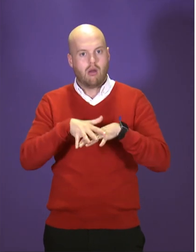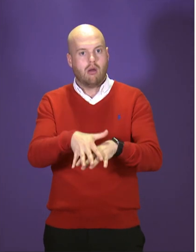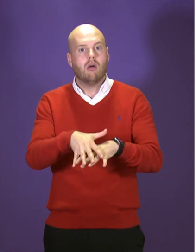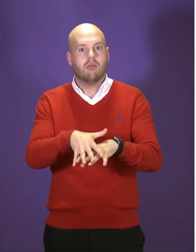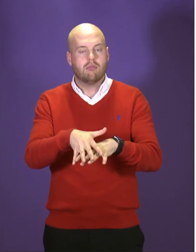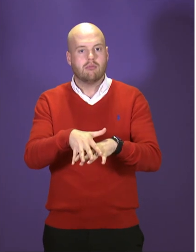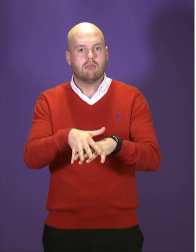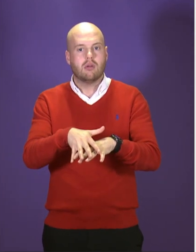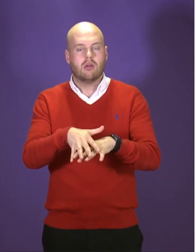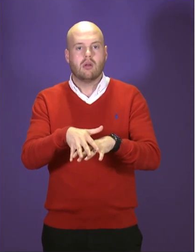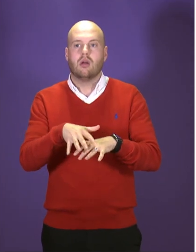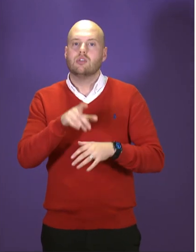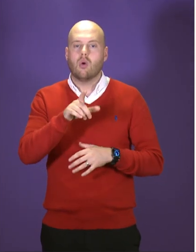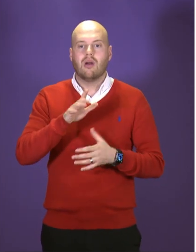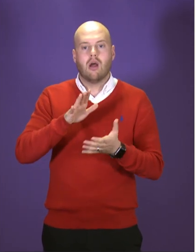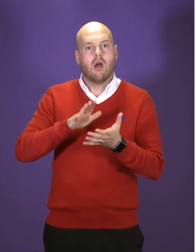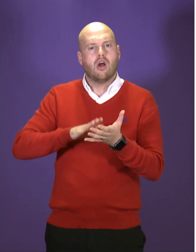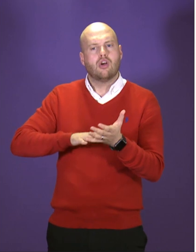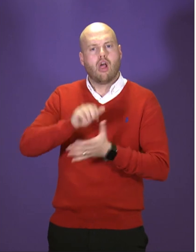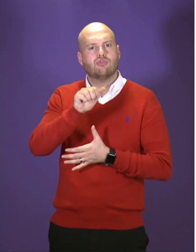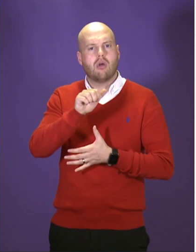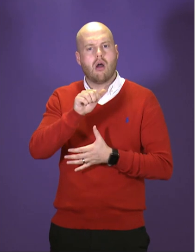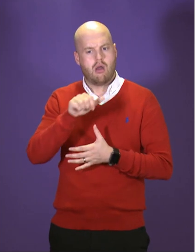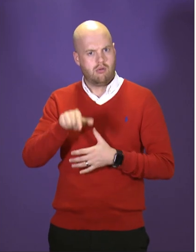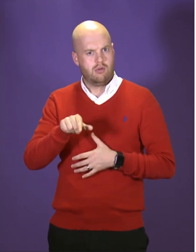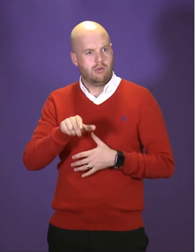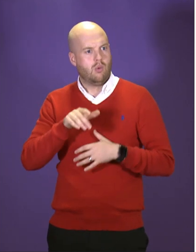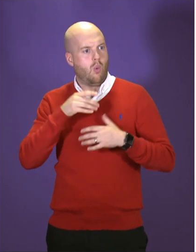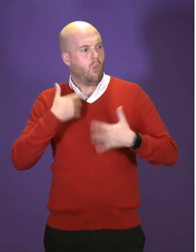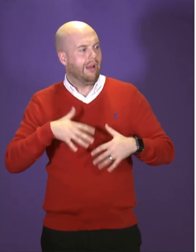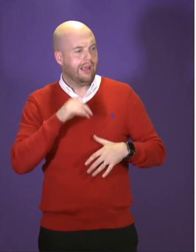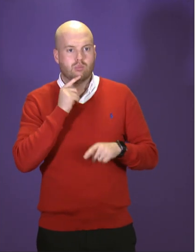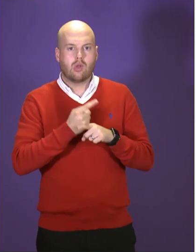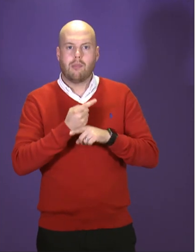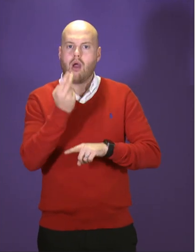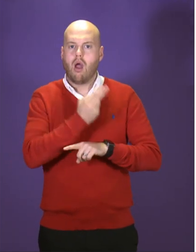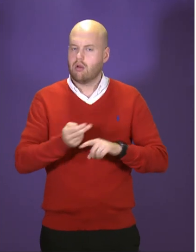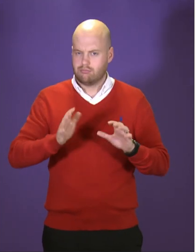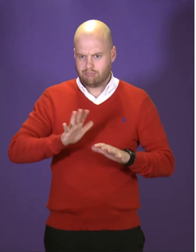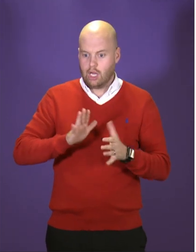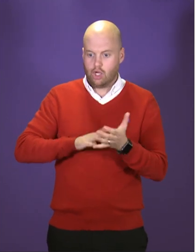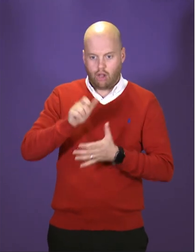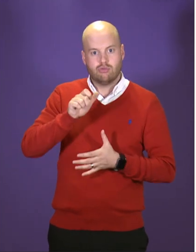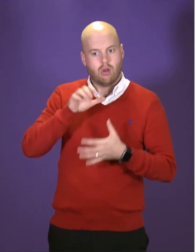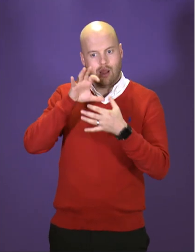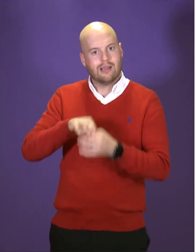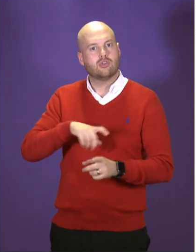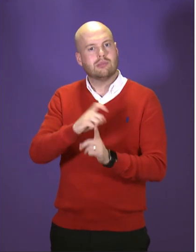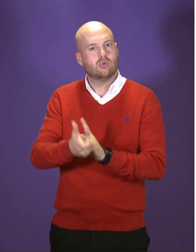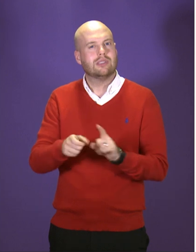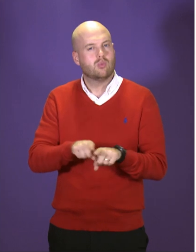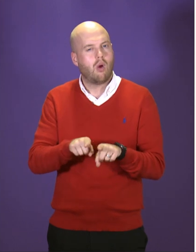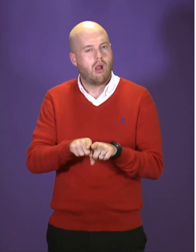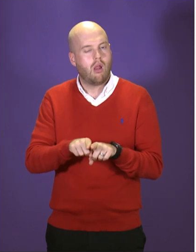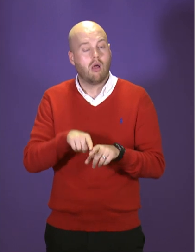Raymond Williams sense of culture, rather than the sense of culture as the high arts, I'm proud to say that Tate St Ives, another